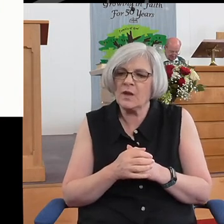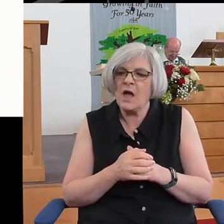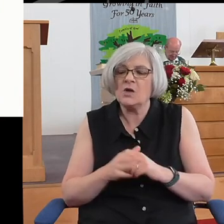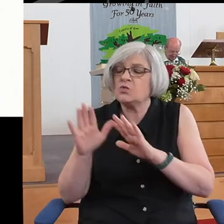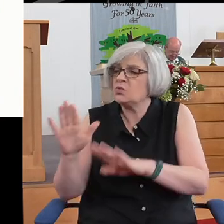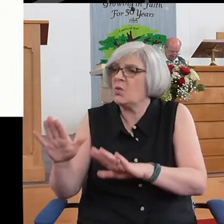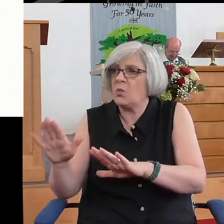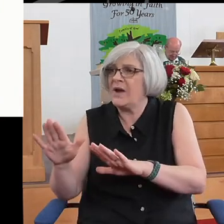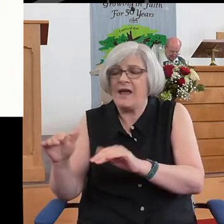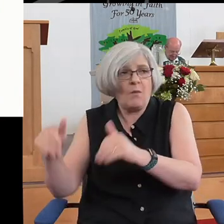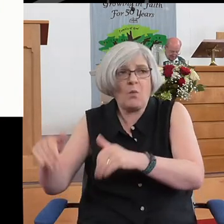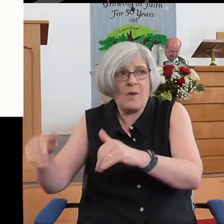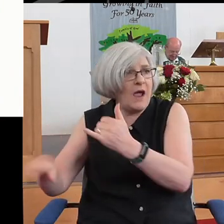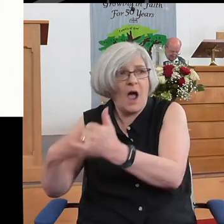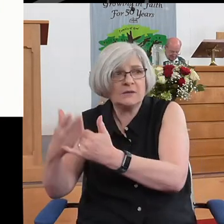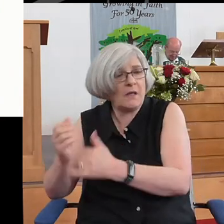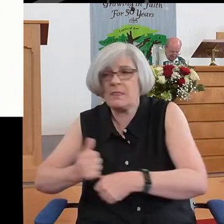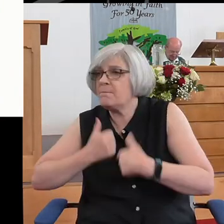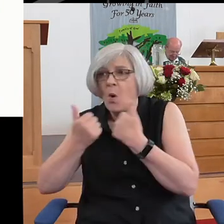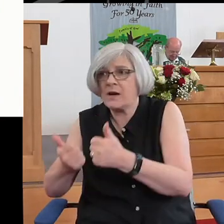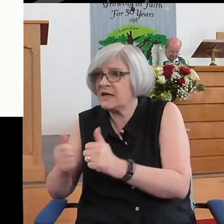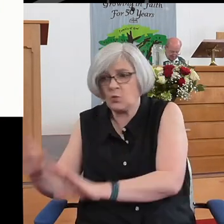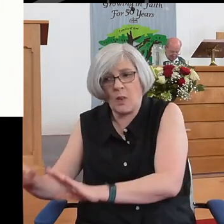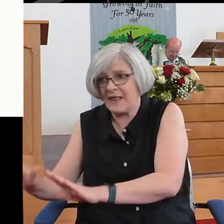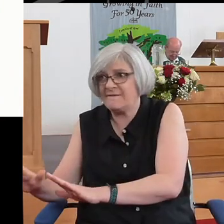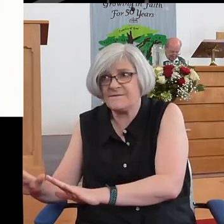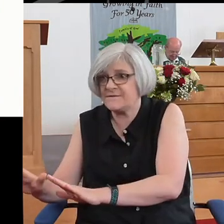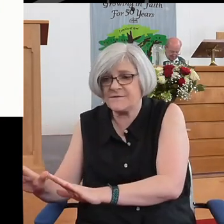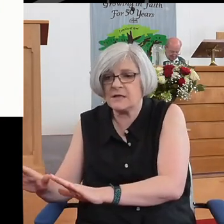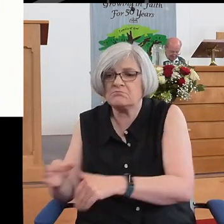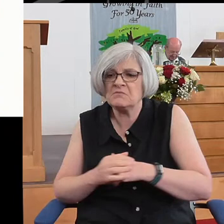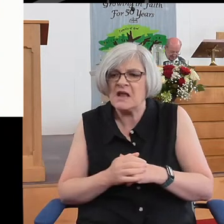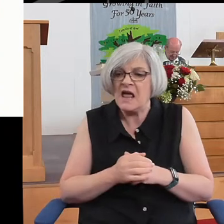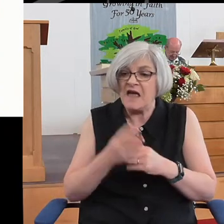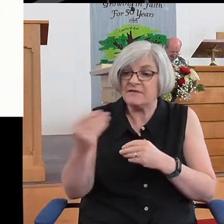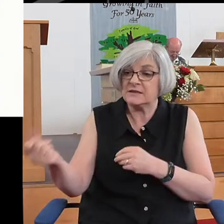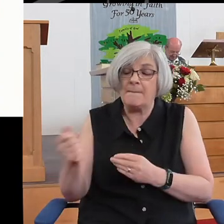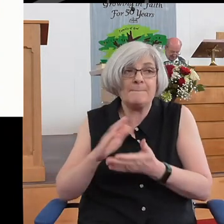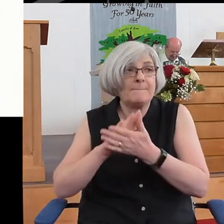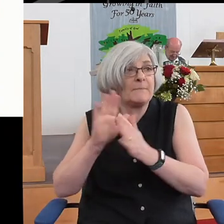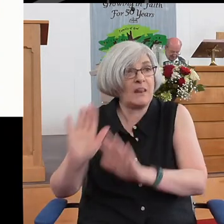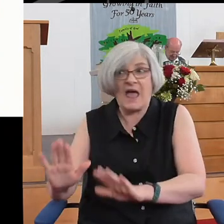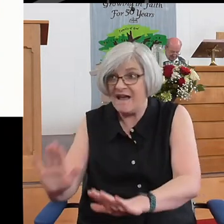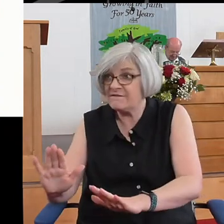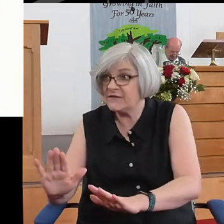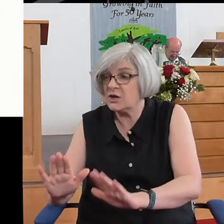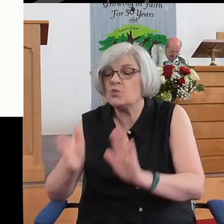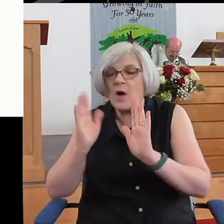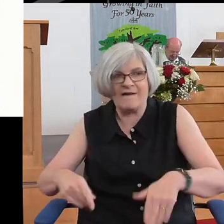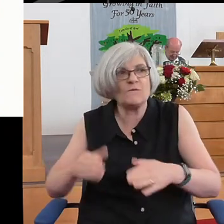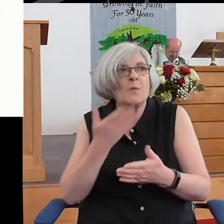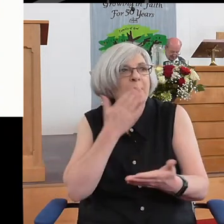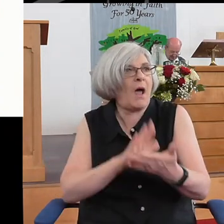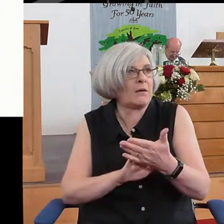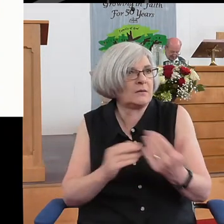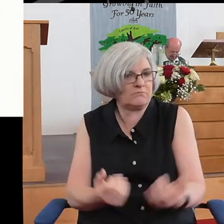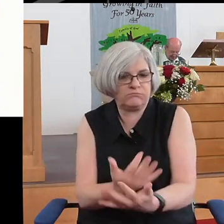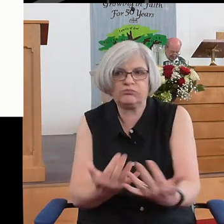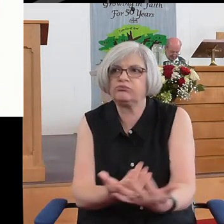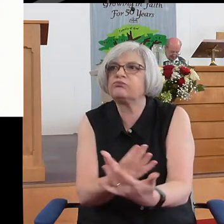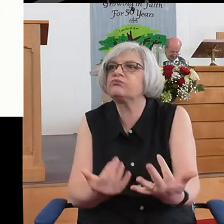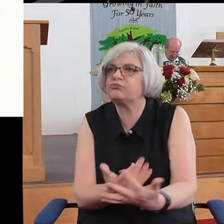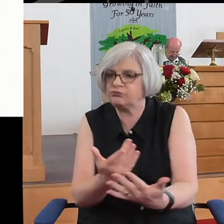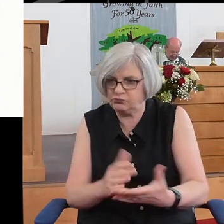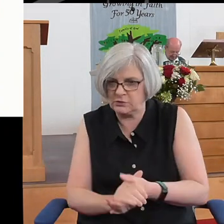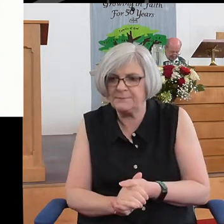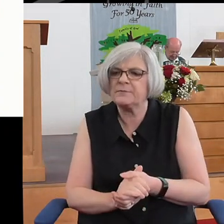Do not leave any of it till morning. If some is left till morning, you must burn it. This